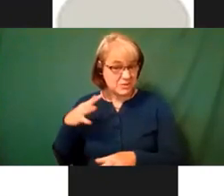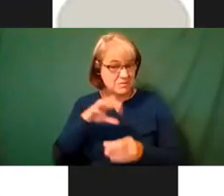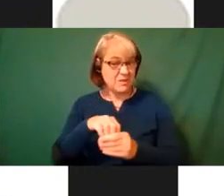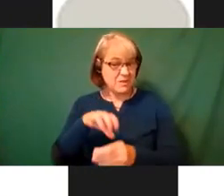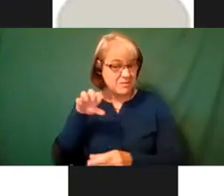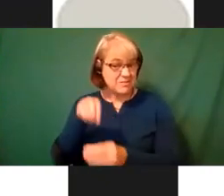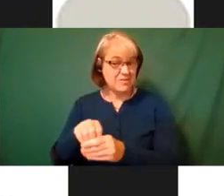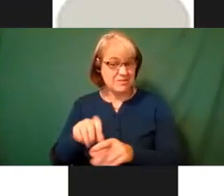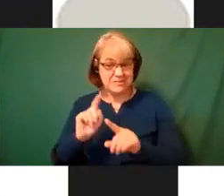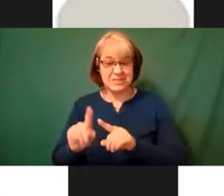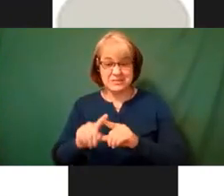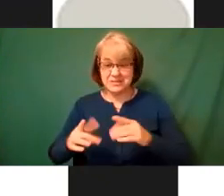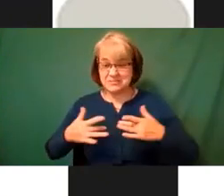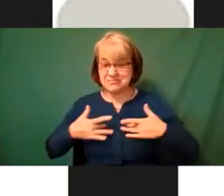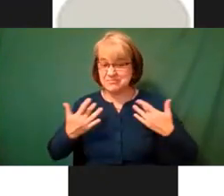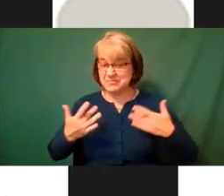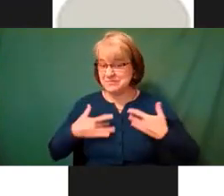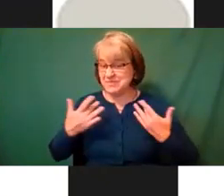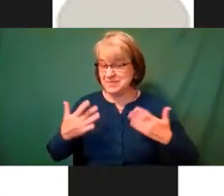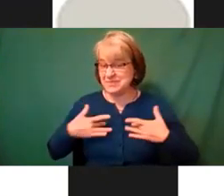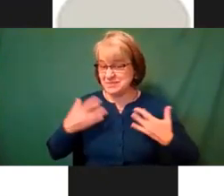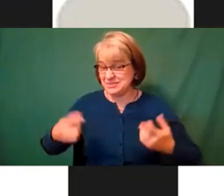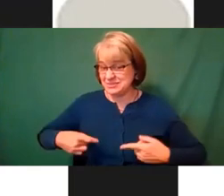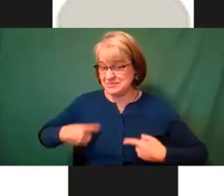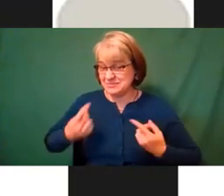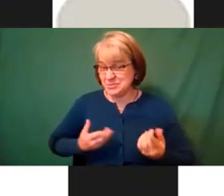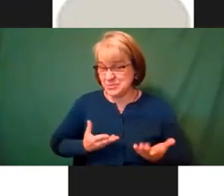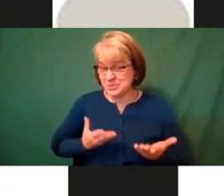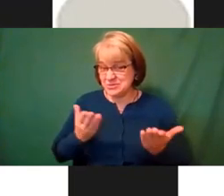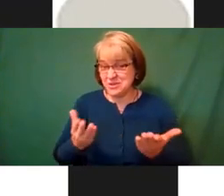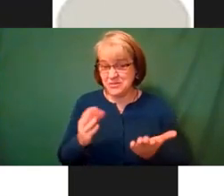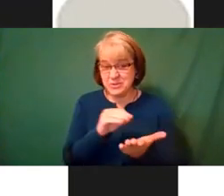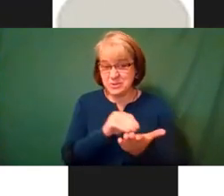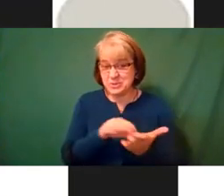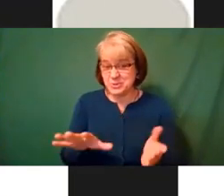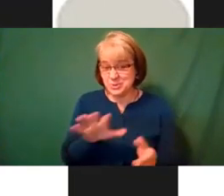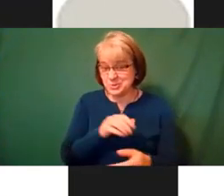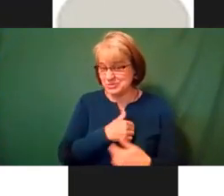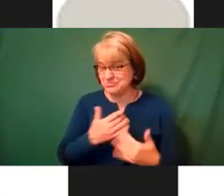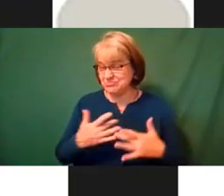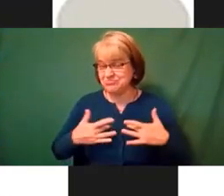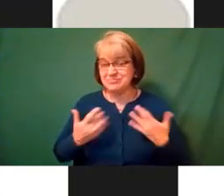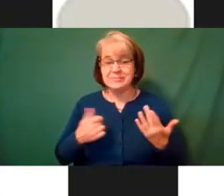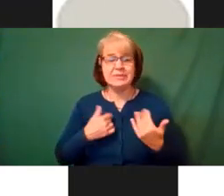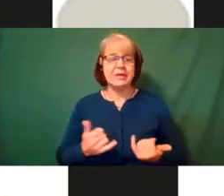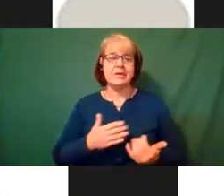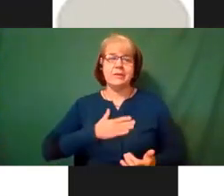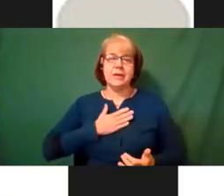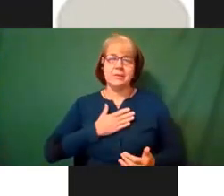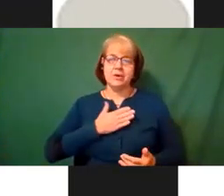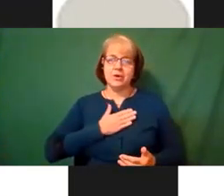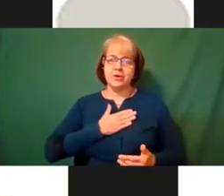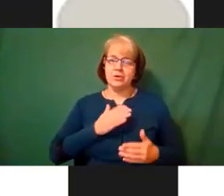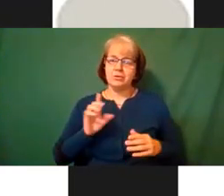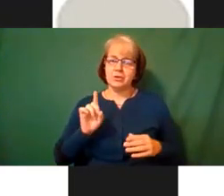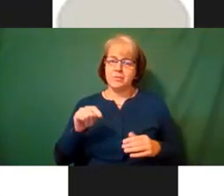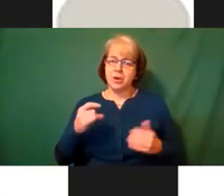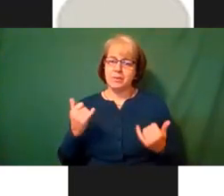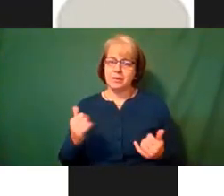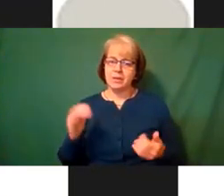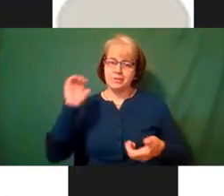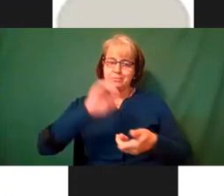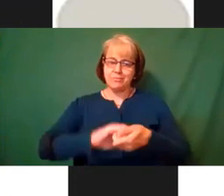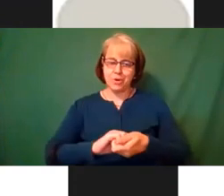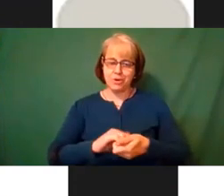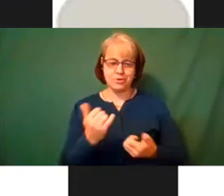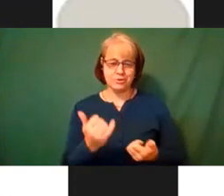exciting opportunities that we offer to our students, and I'm really happy that our department was able to be a part of this